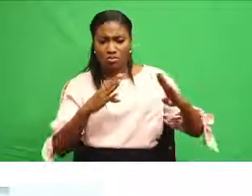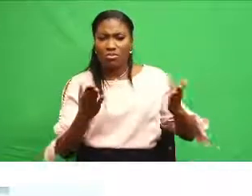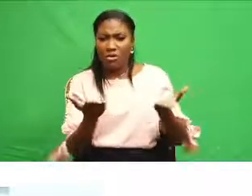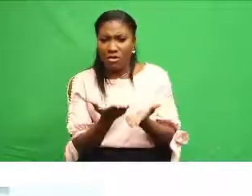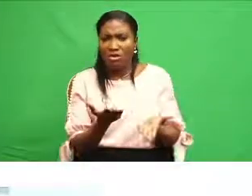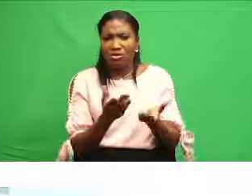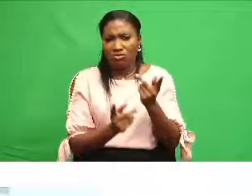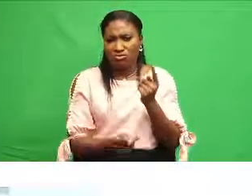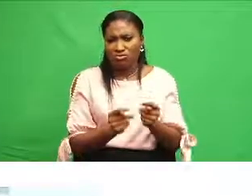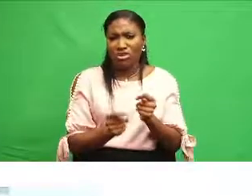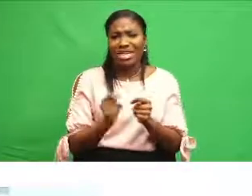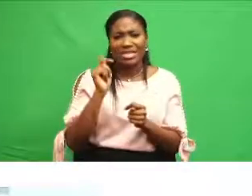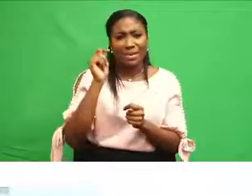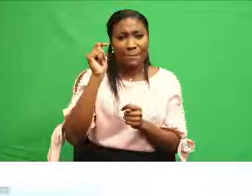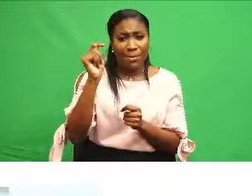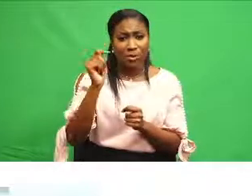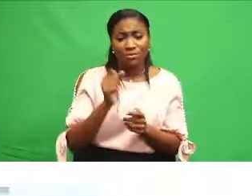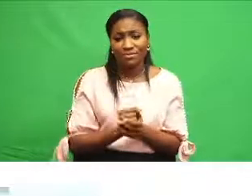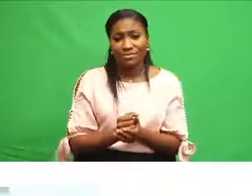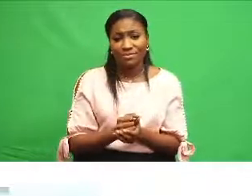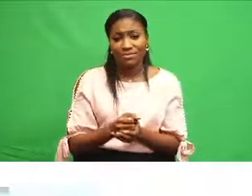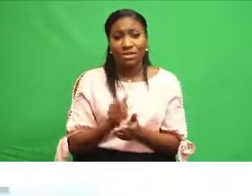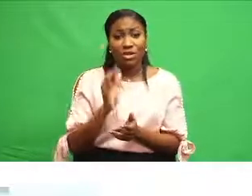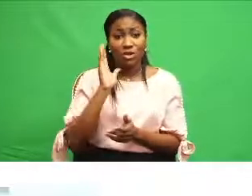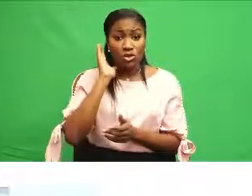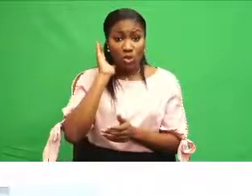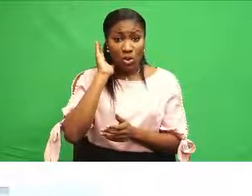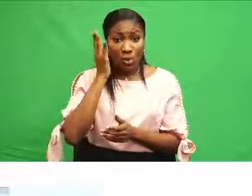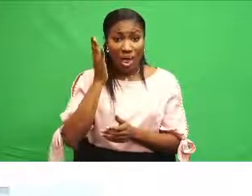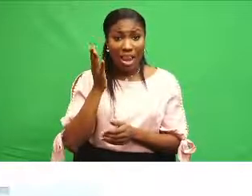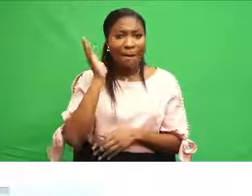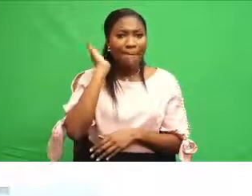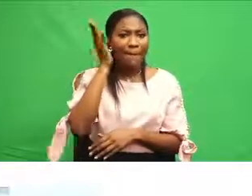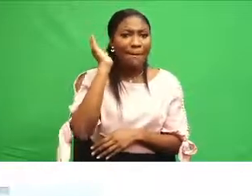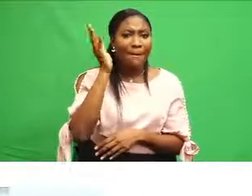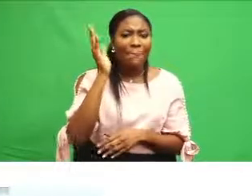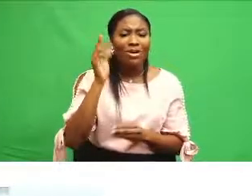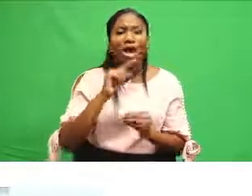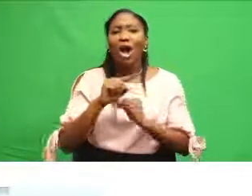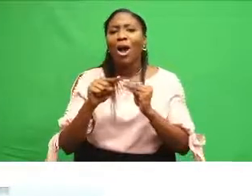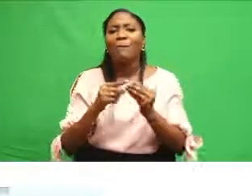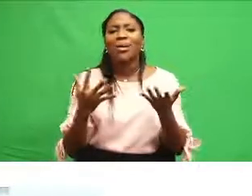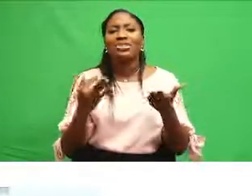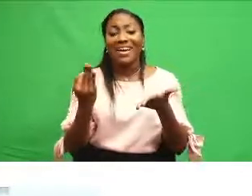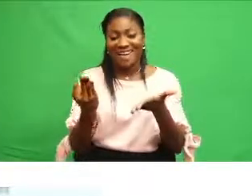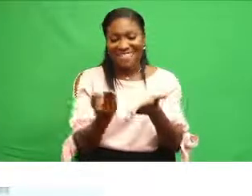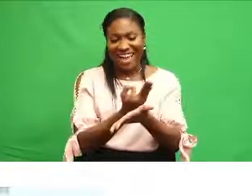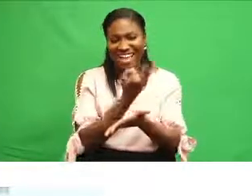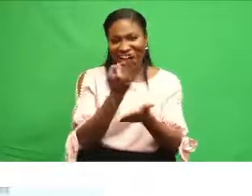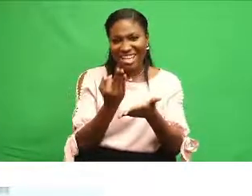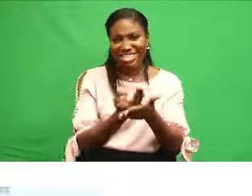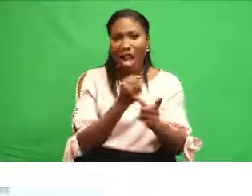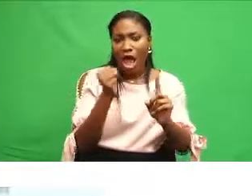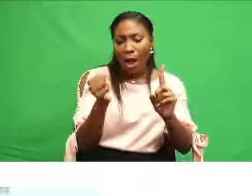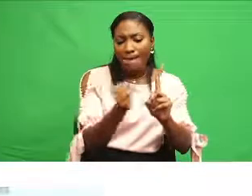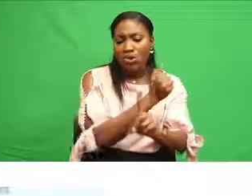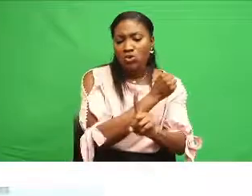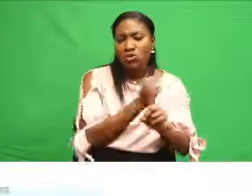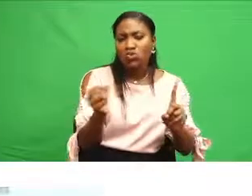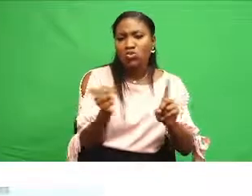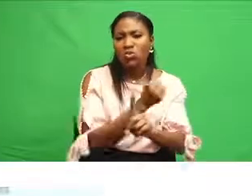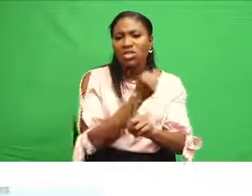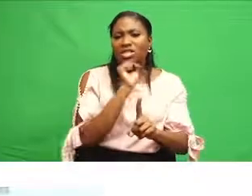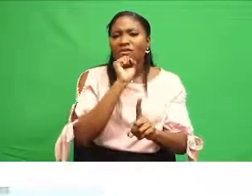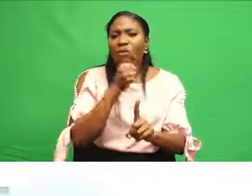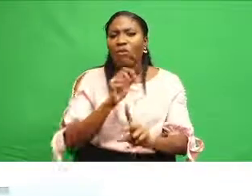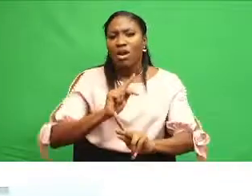She will be actually speaking today on financial abuse of older persons in Trinidad